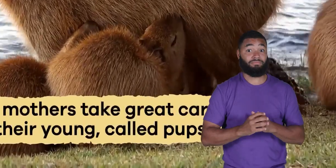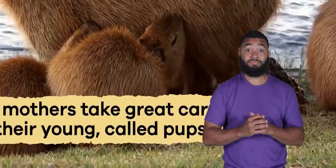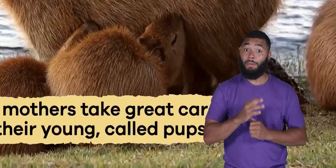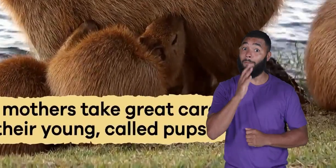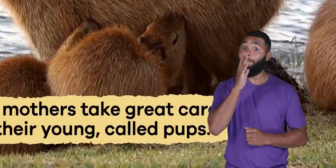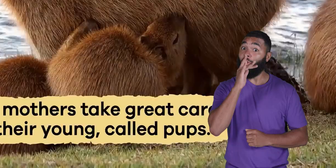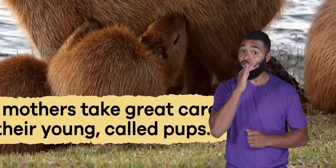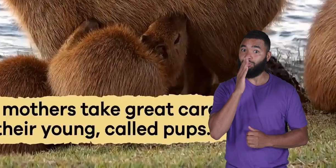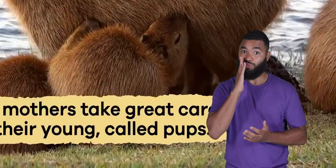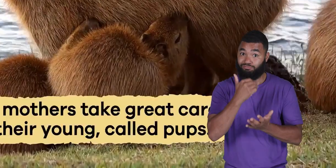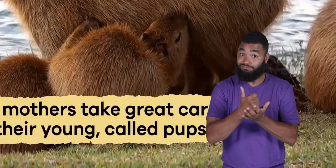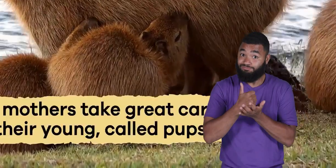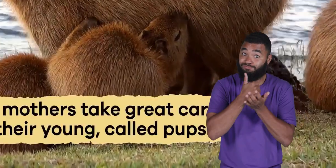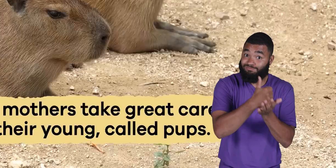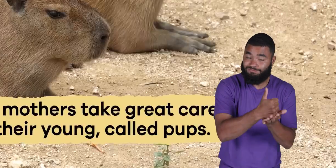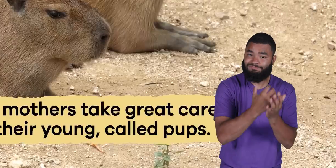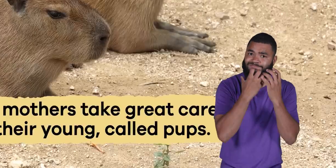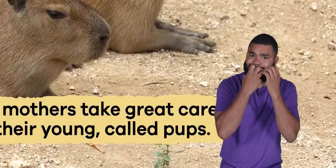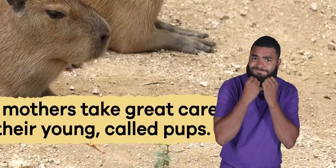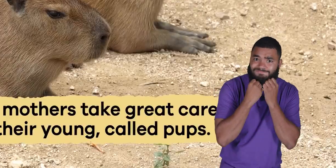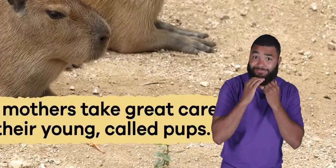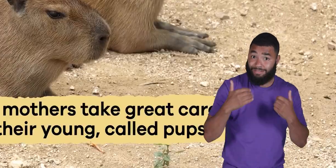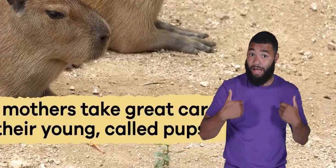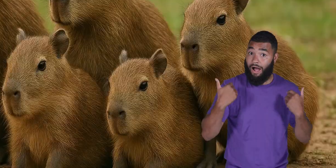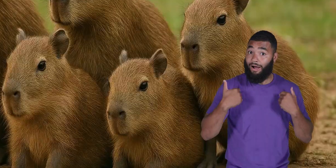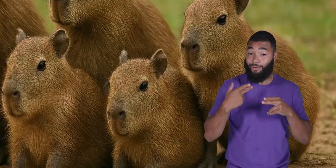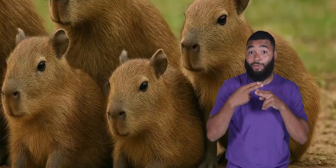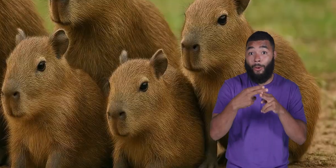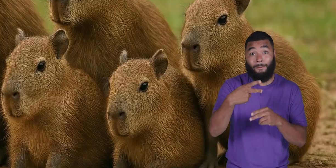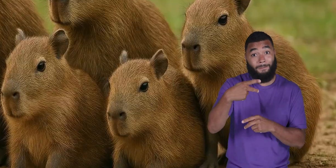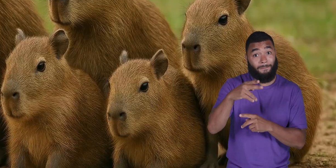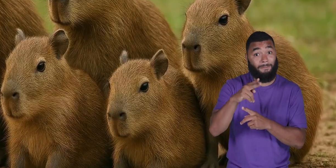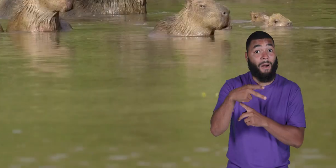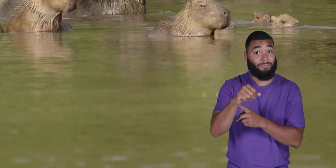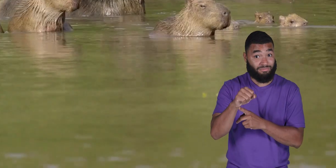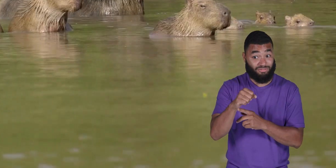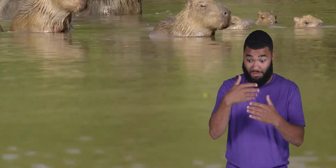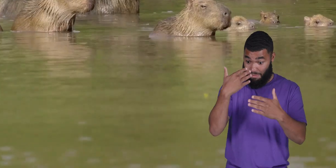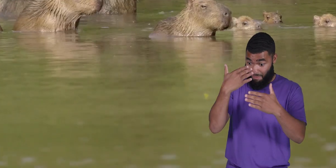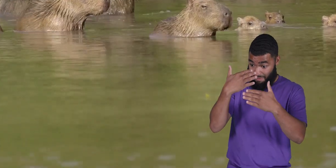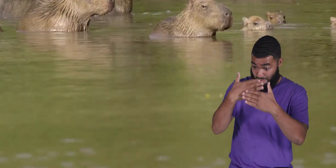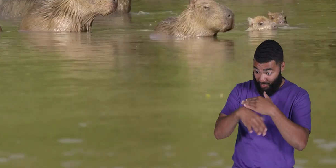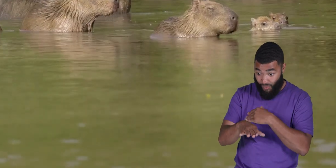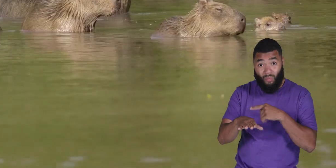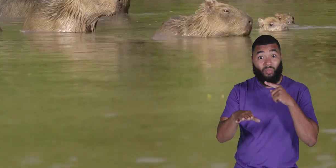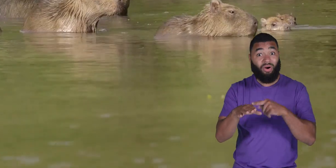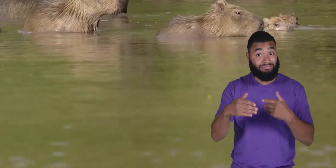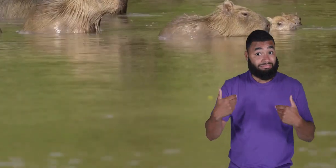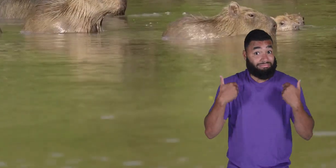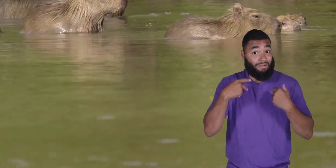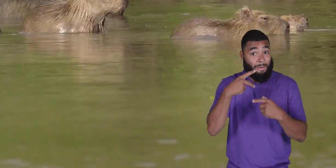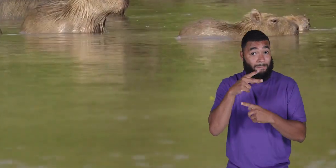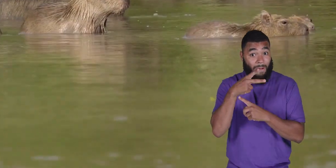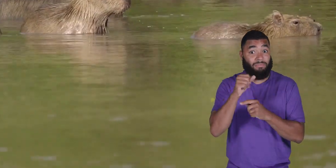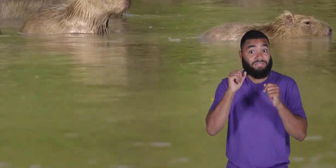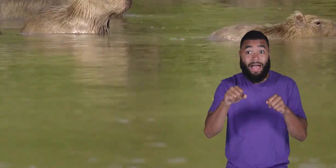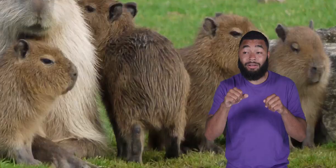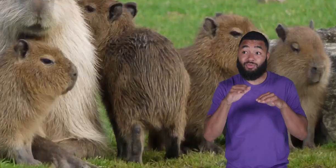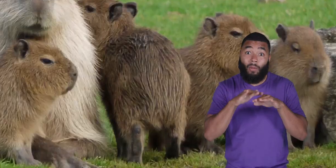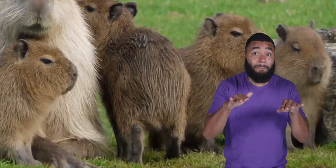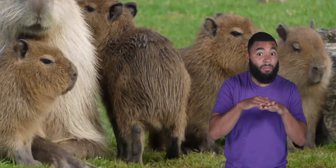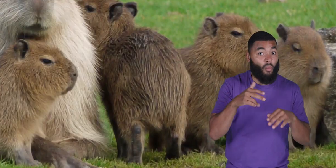mothers take great care of their young called pups after birth the pups can walk and swim within a few hours